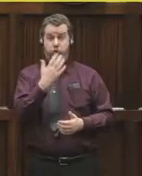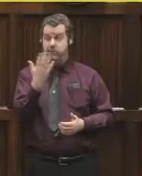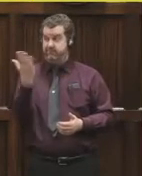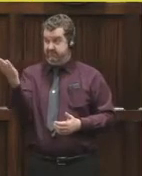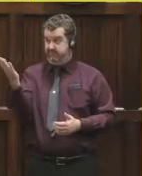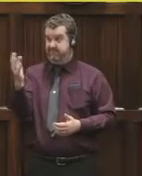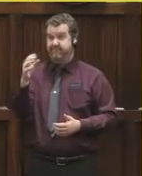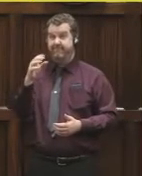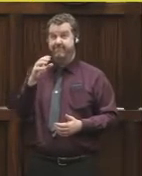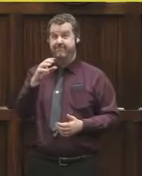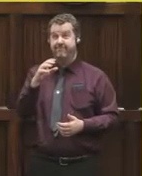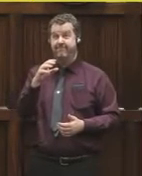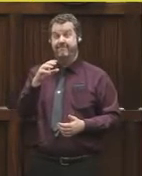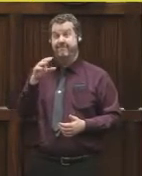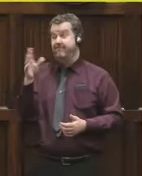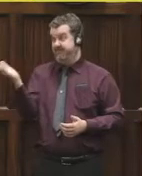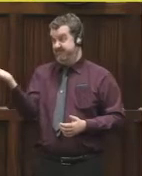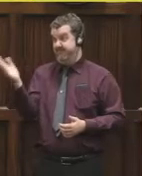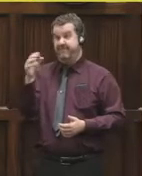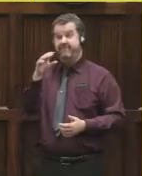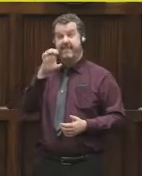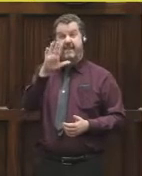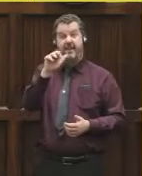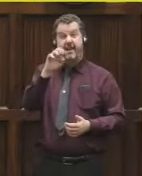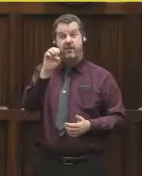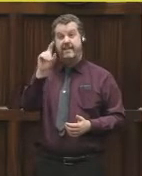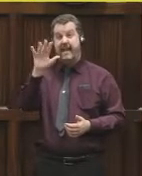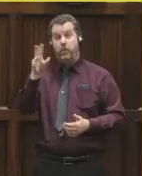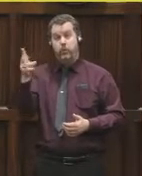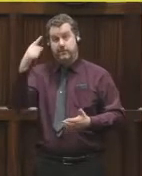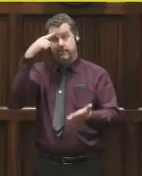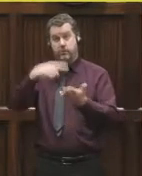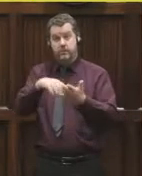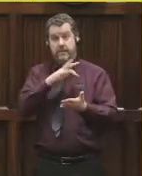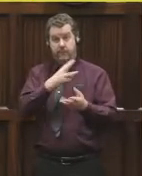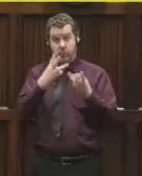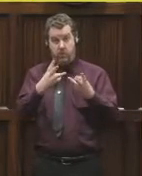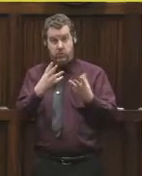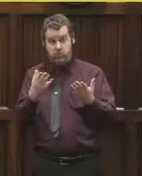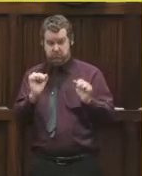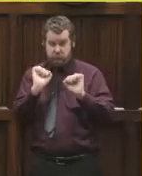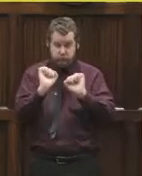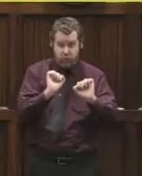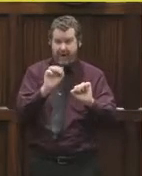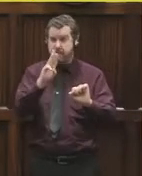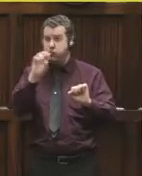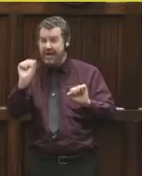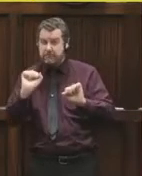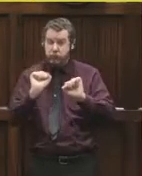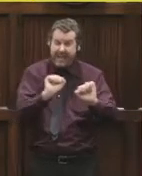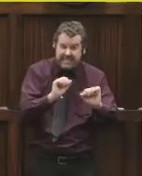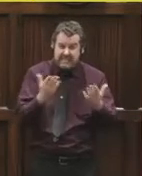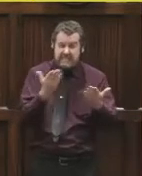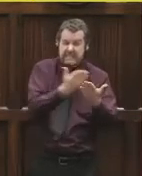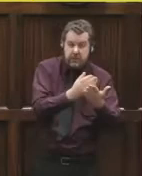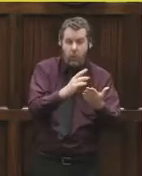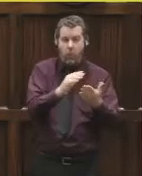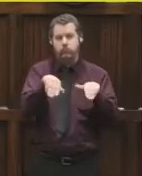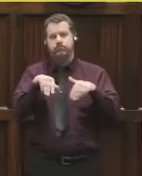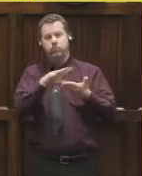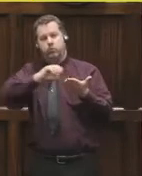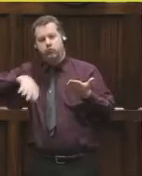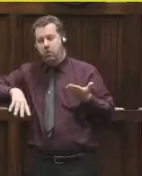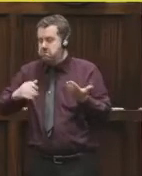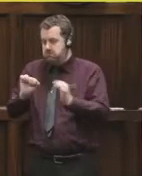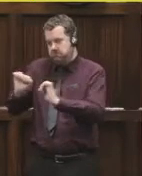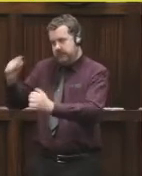make an appropriate call as to whether or not she wishes to press, and that's her prerogative and prerogative only. But I only wanted